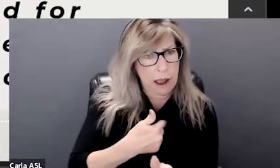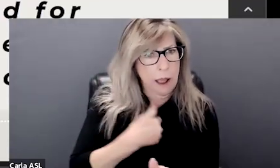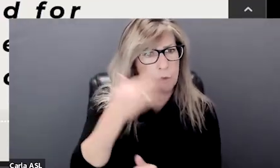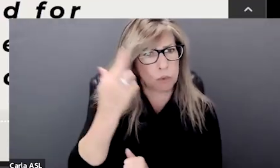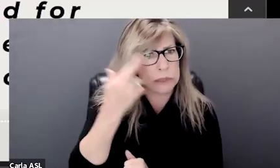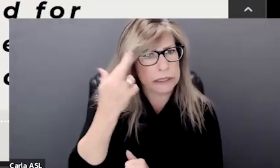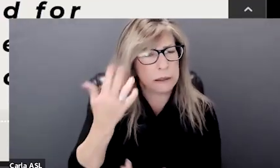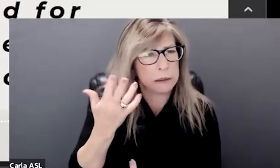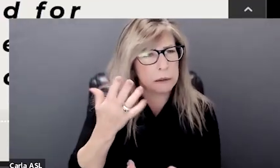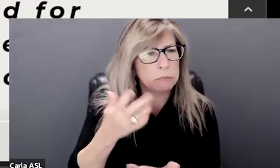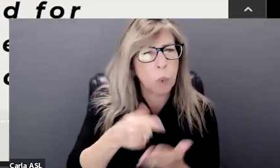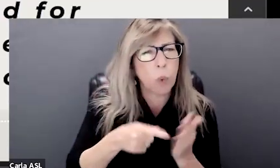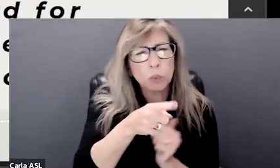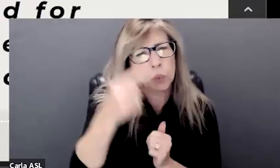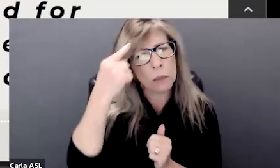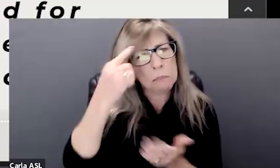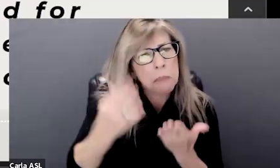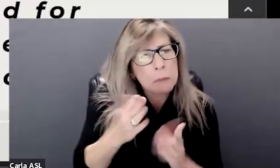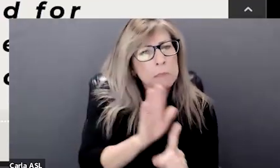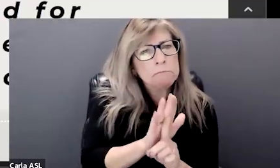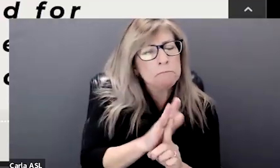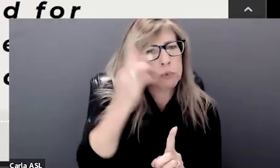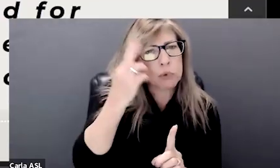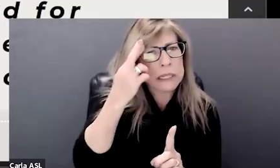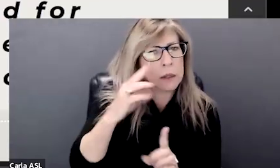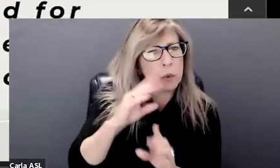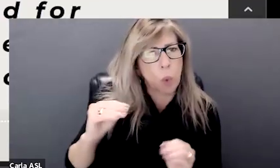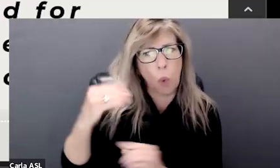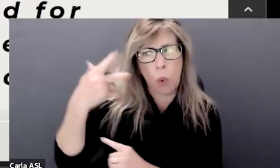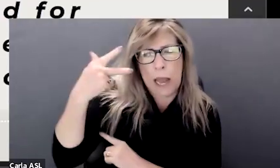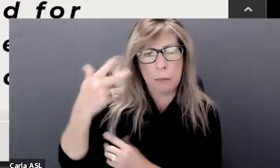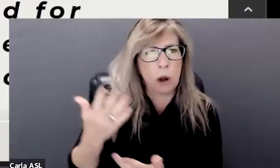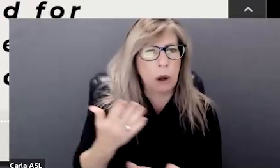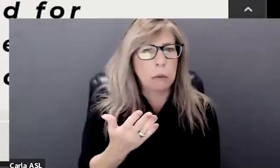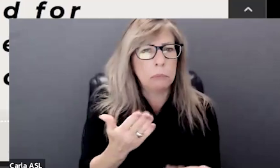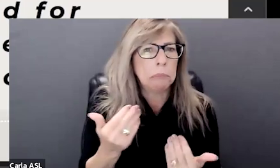ahead. And Elizabeth, if you can call them out when you hear them.